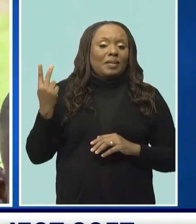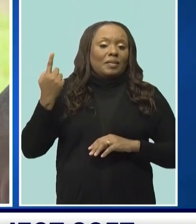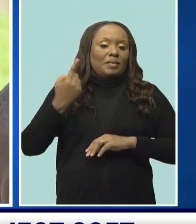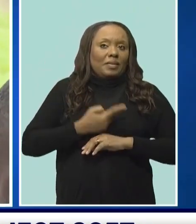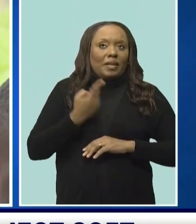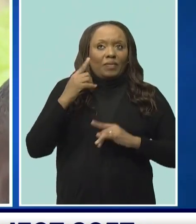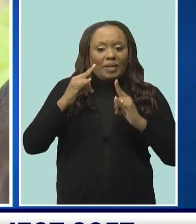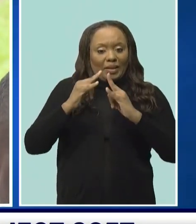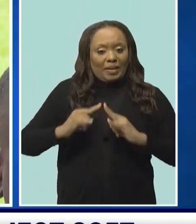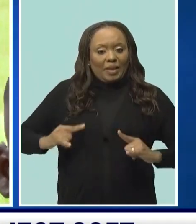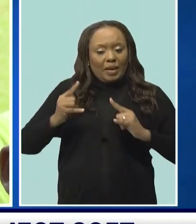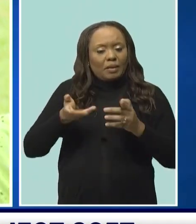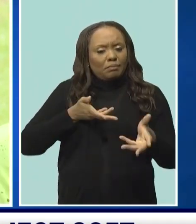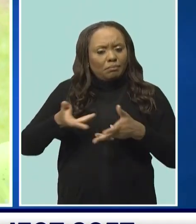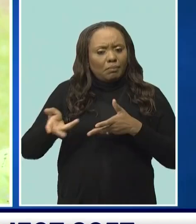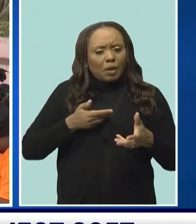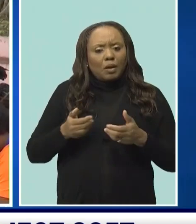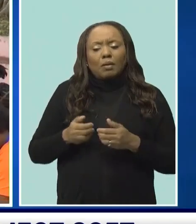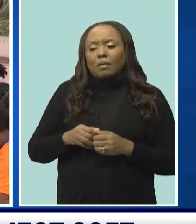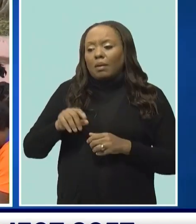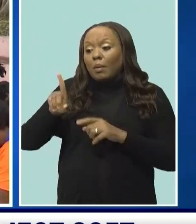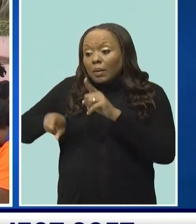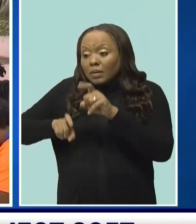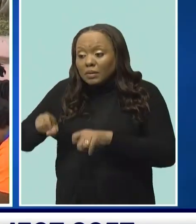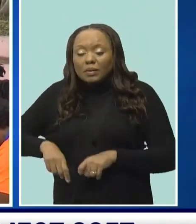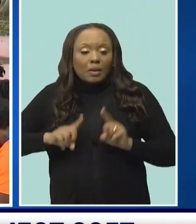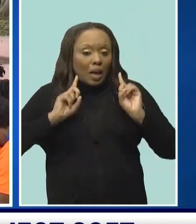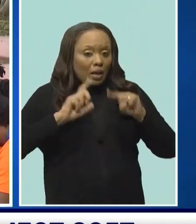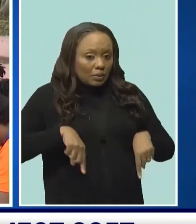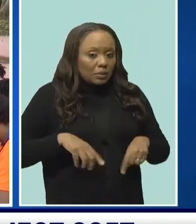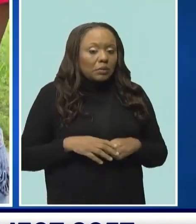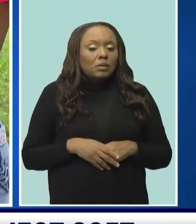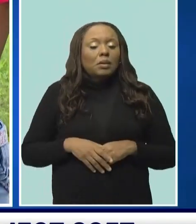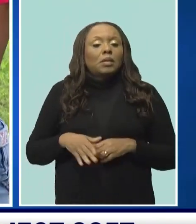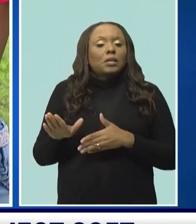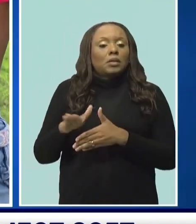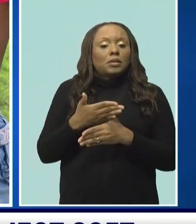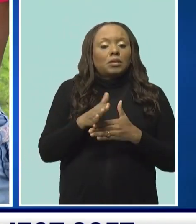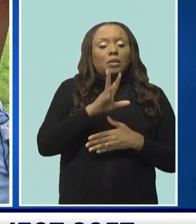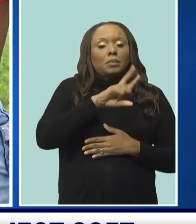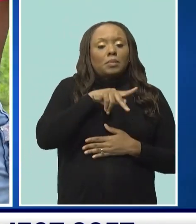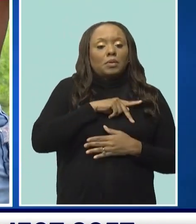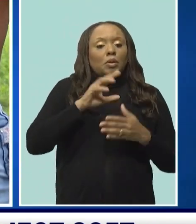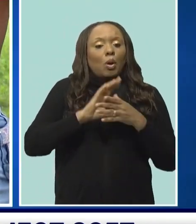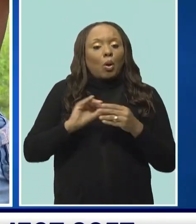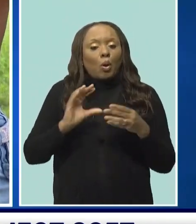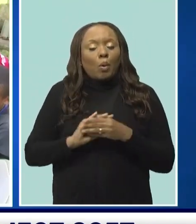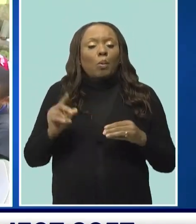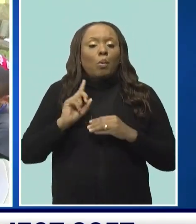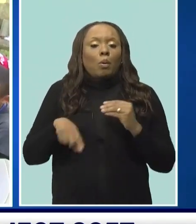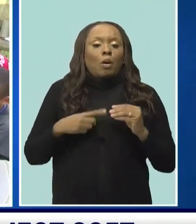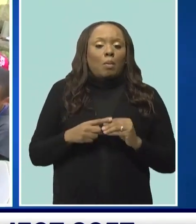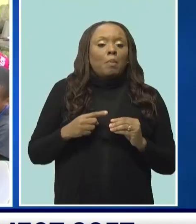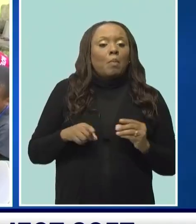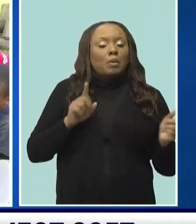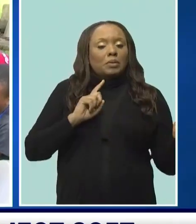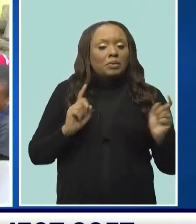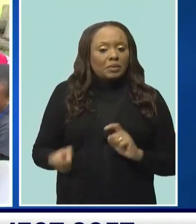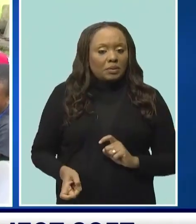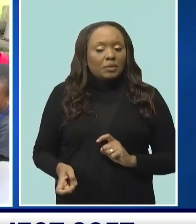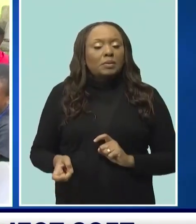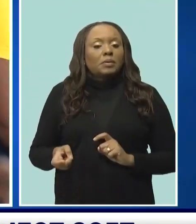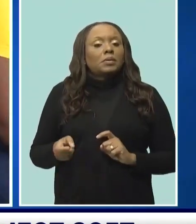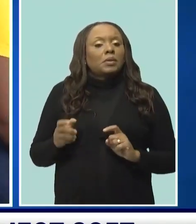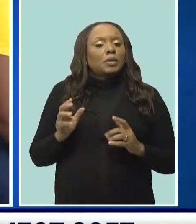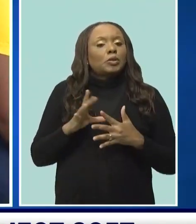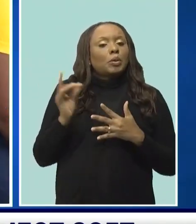and also to engage with them and answer their questions. During the visit, he also shared personal stories about life-changing choices he had to make as a